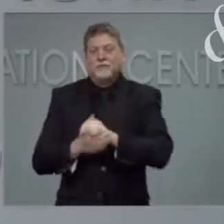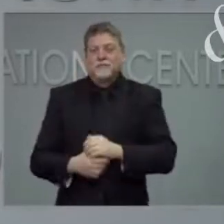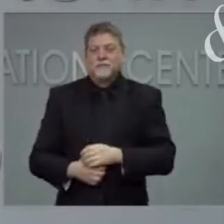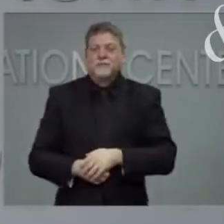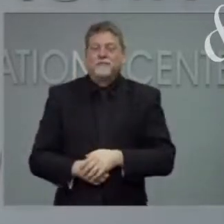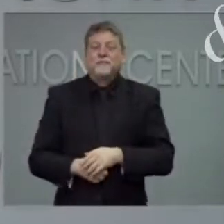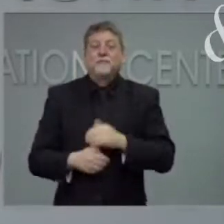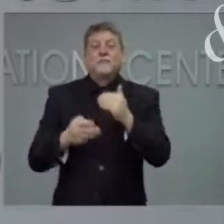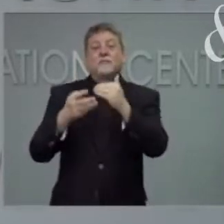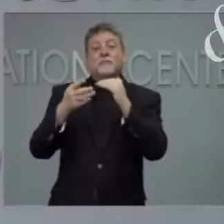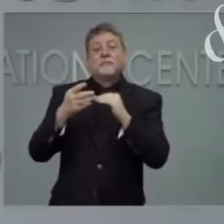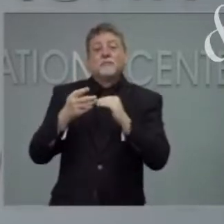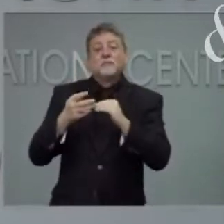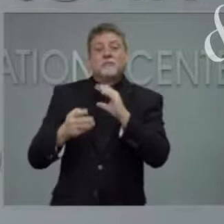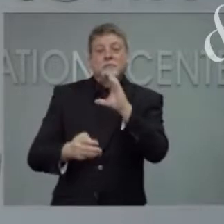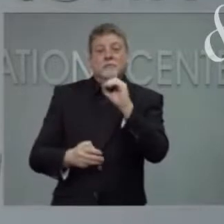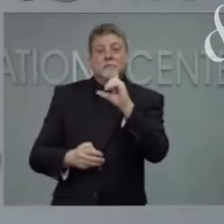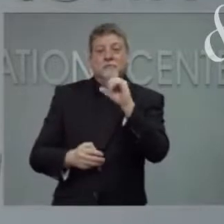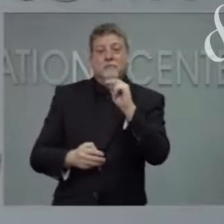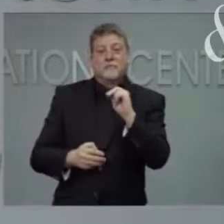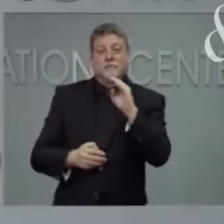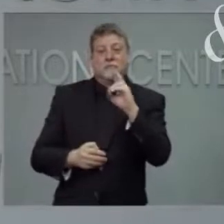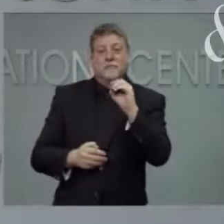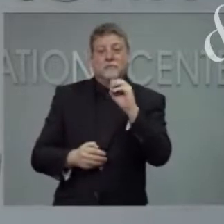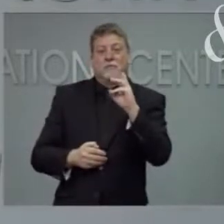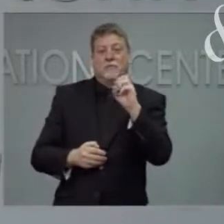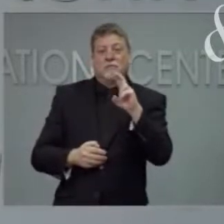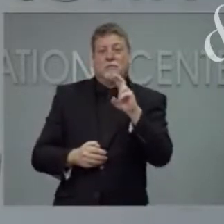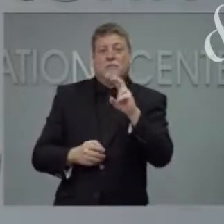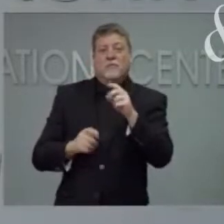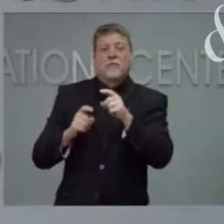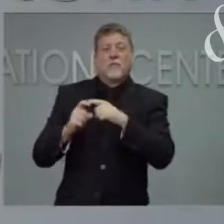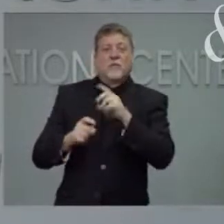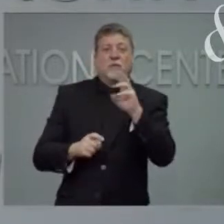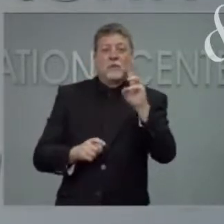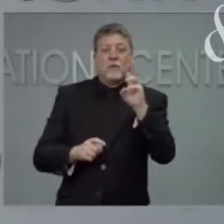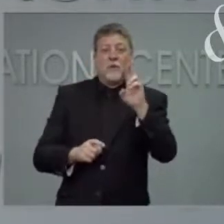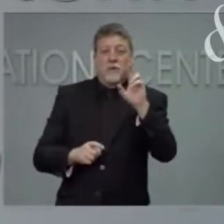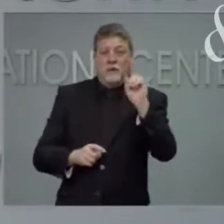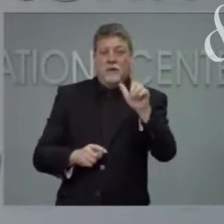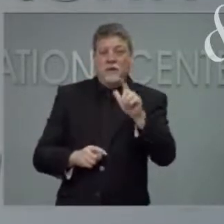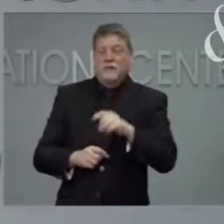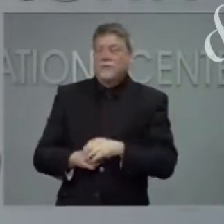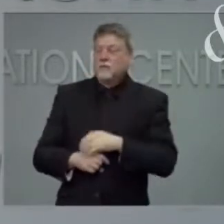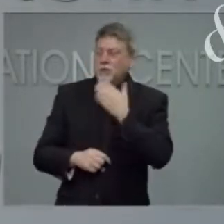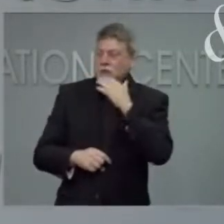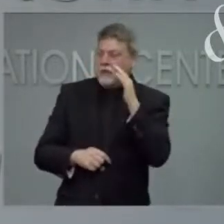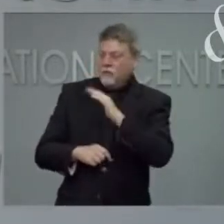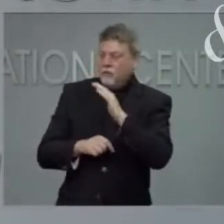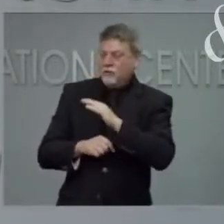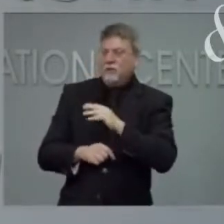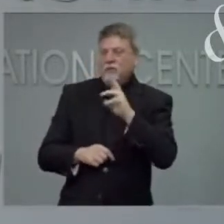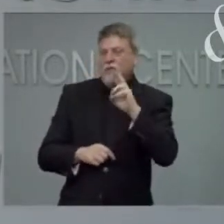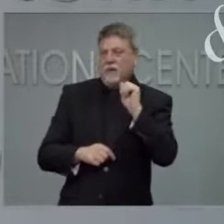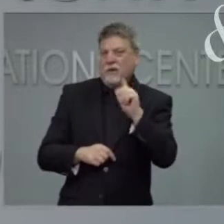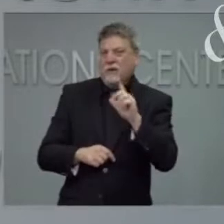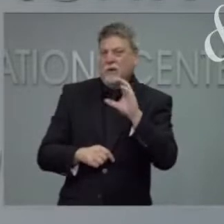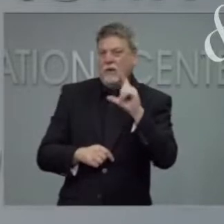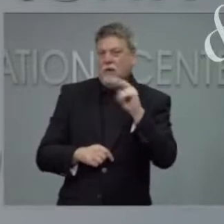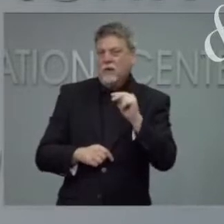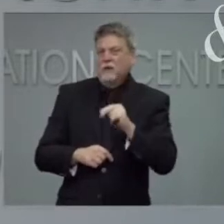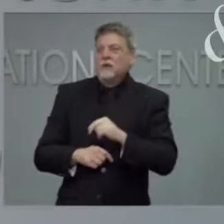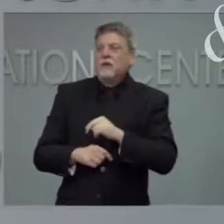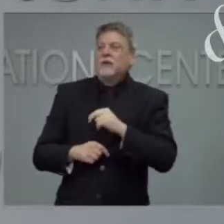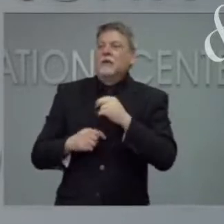Our next question is from Colin Browder with WRAL. Good afternoon, Governor. Colin Browder, WRAL. So